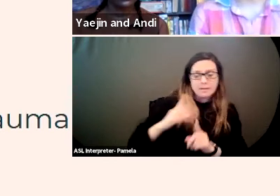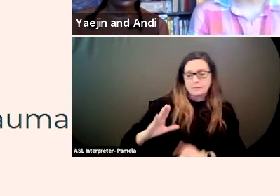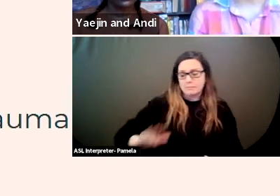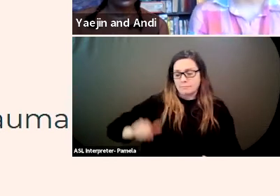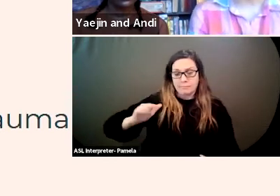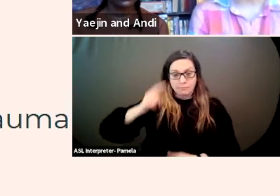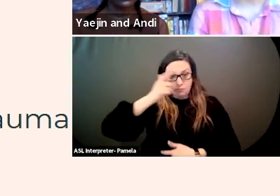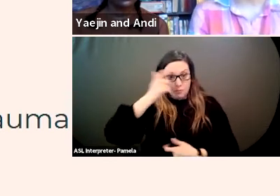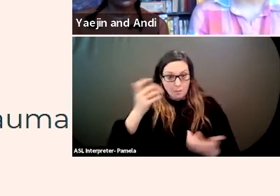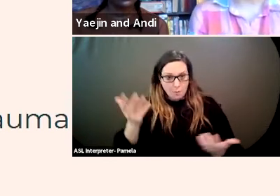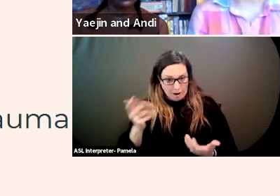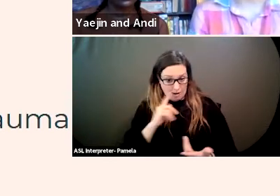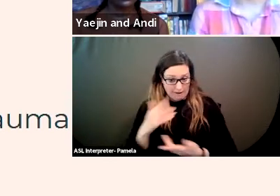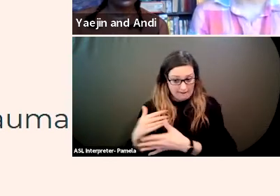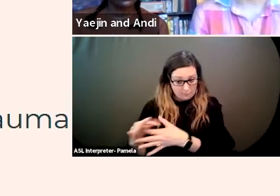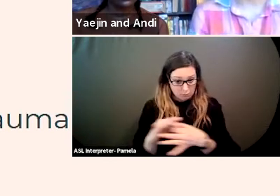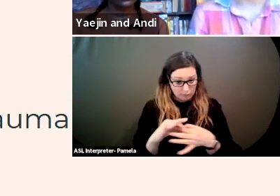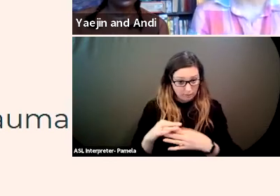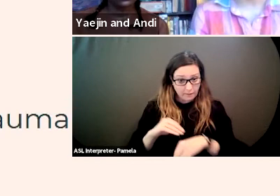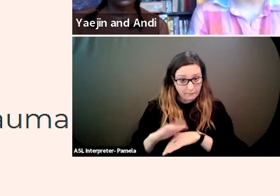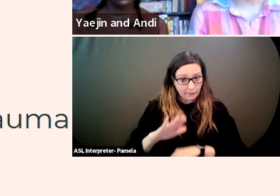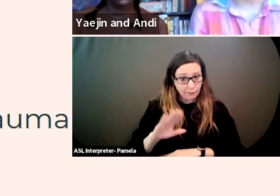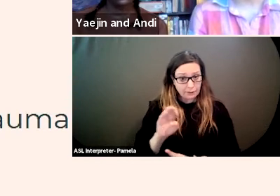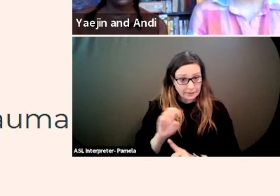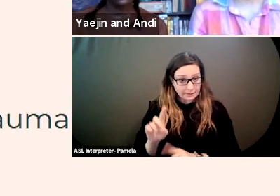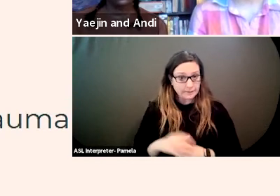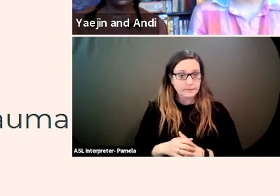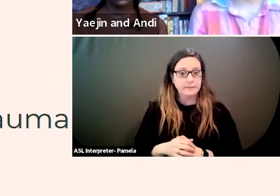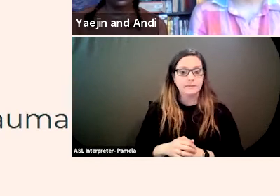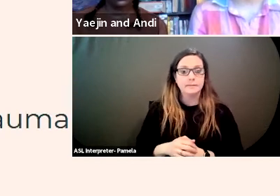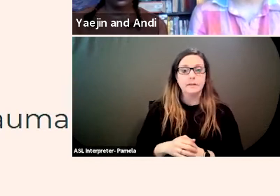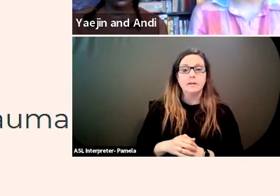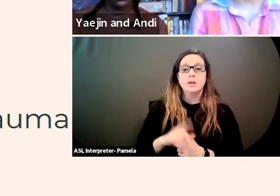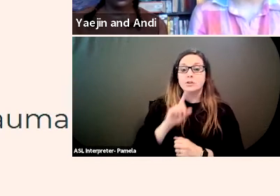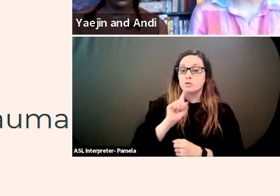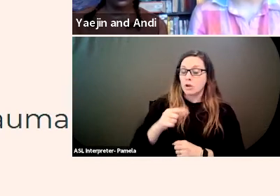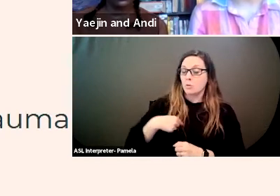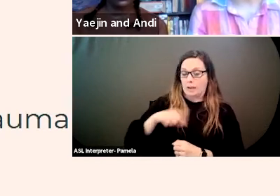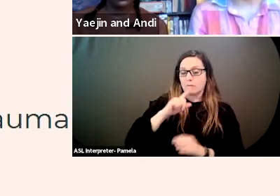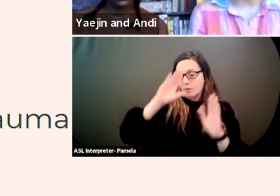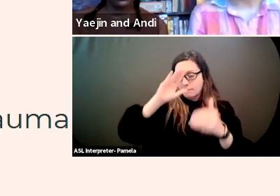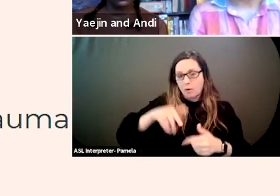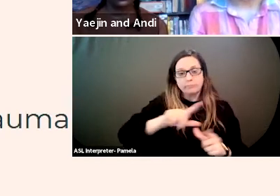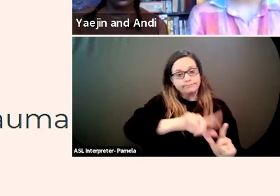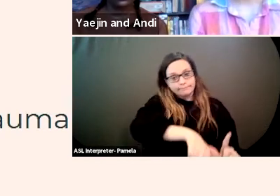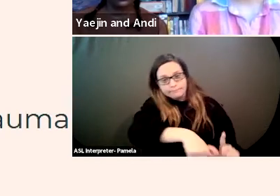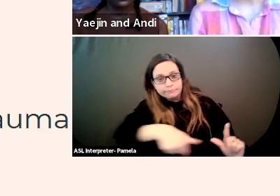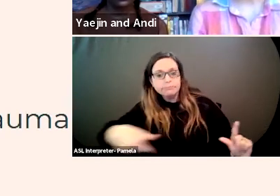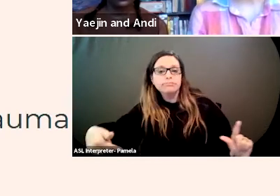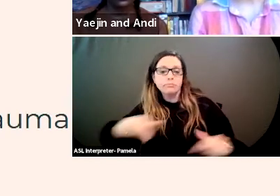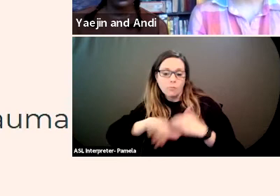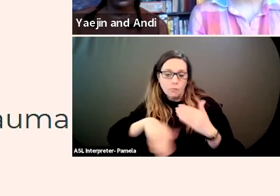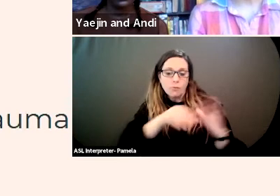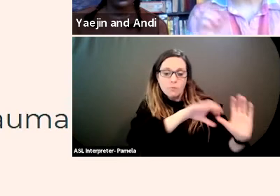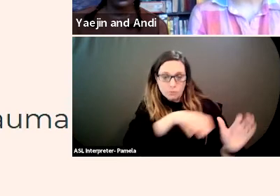questions pertaining to the health and well-being of gay, bisexual, transgender, two-spirit, and queer men and non-binary peoples.